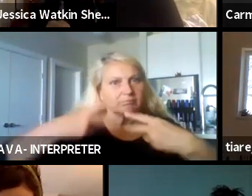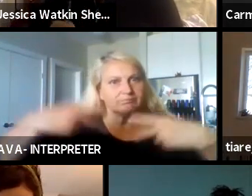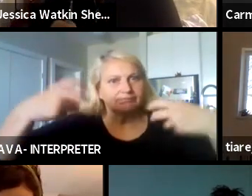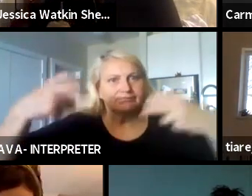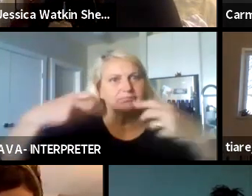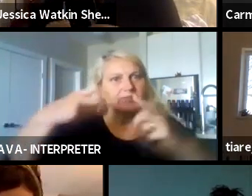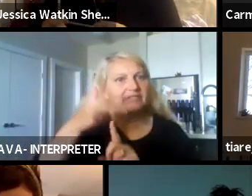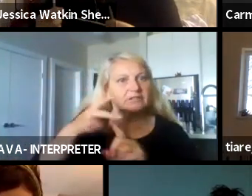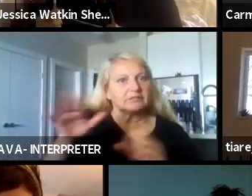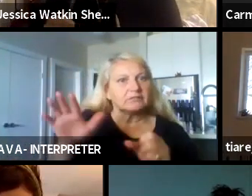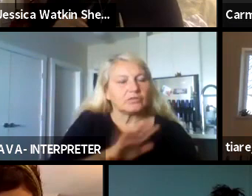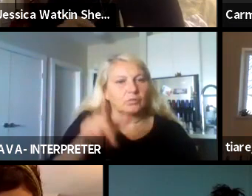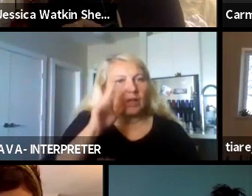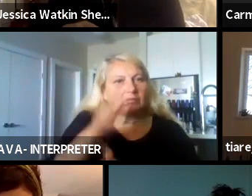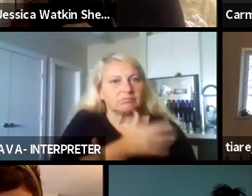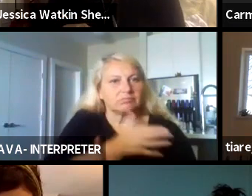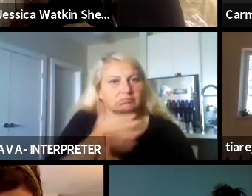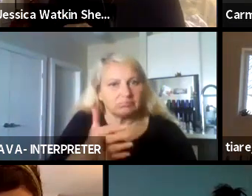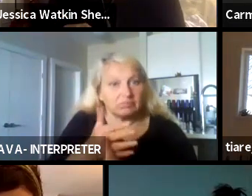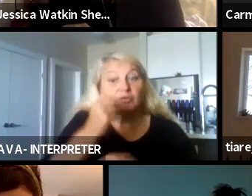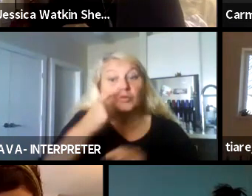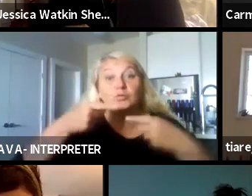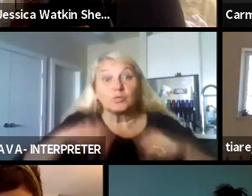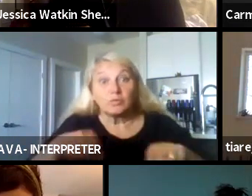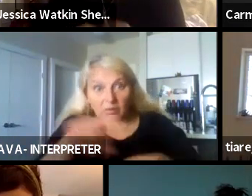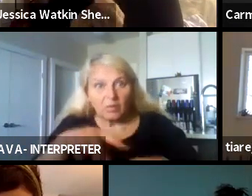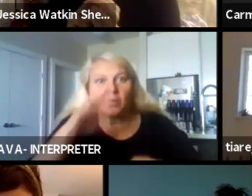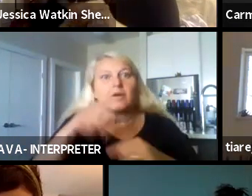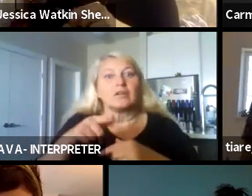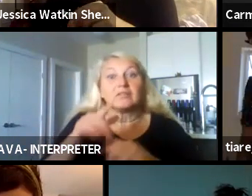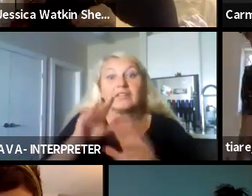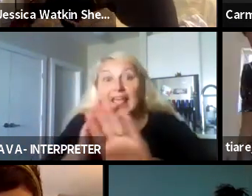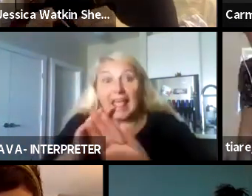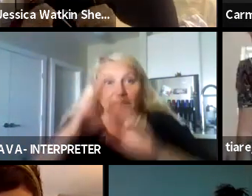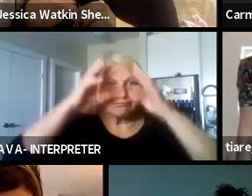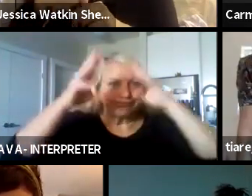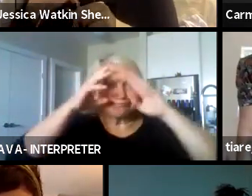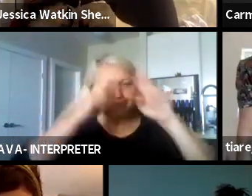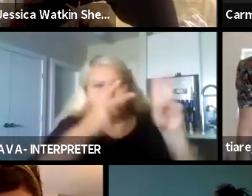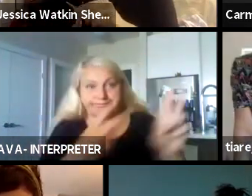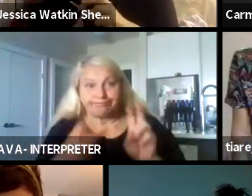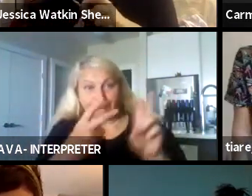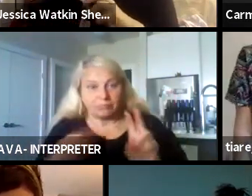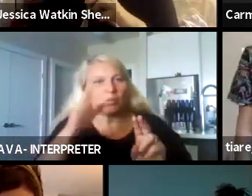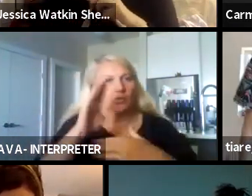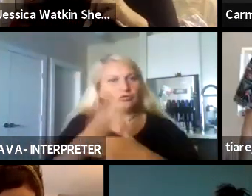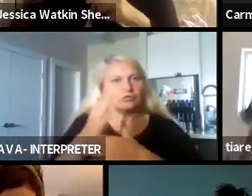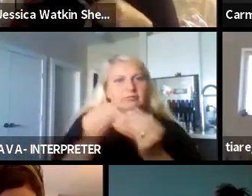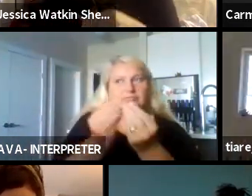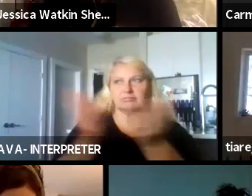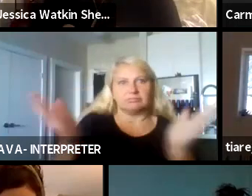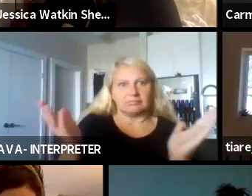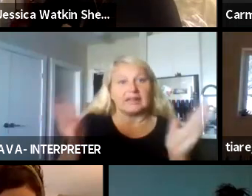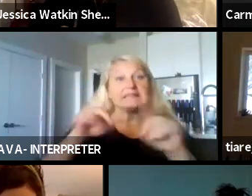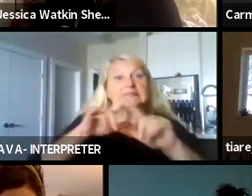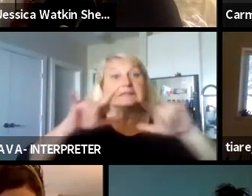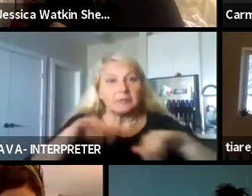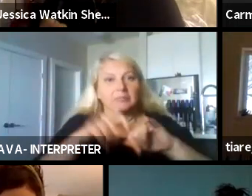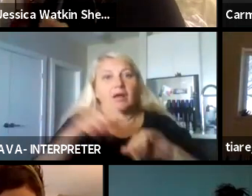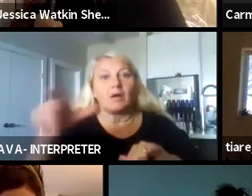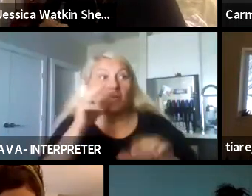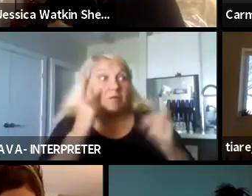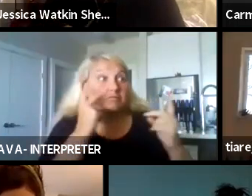event, we will share the visual recording that they're creating, and this will also be visually described